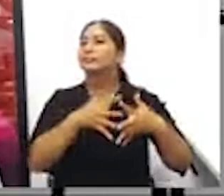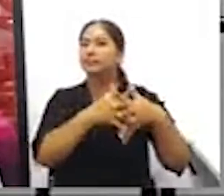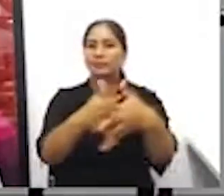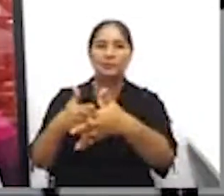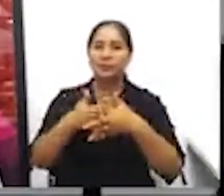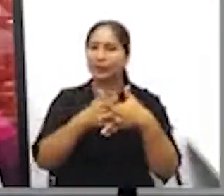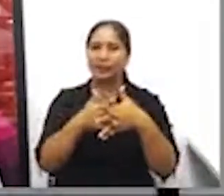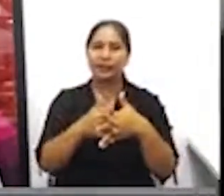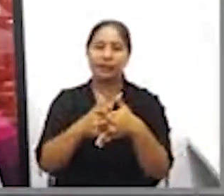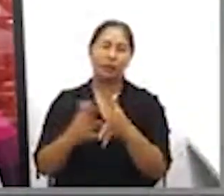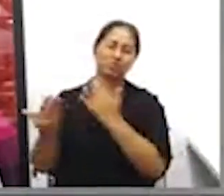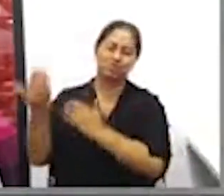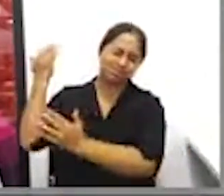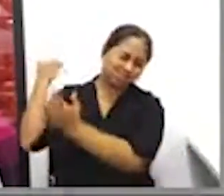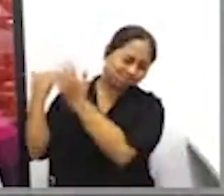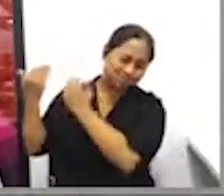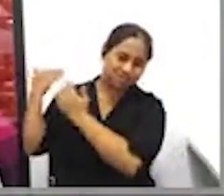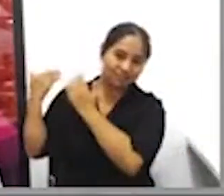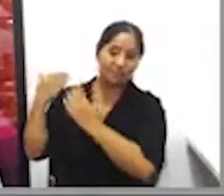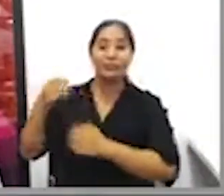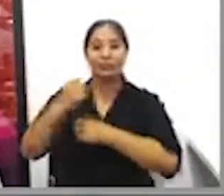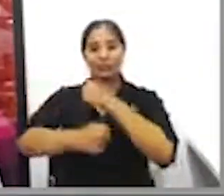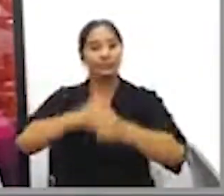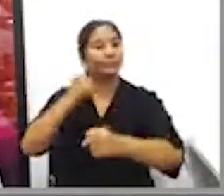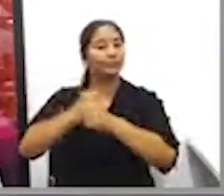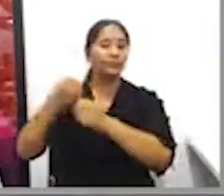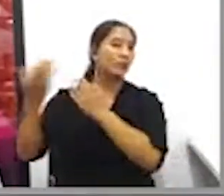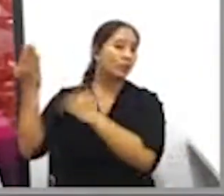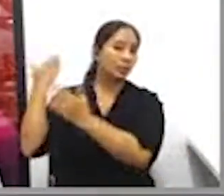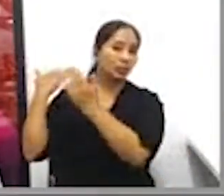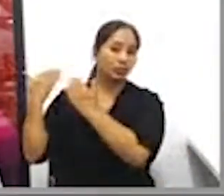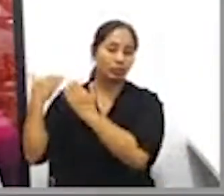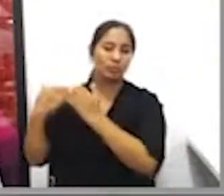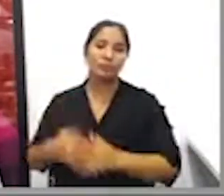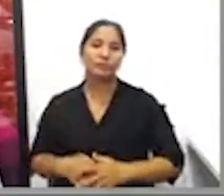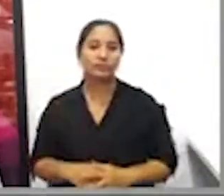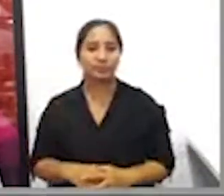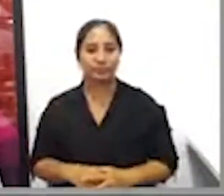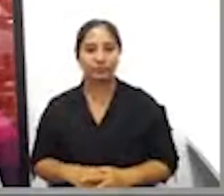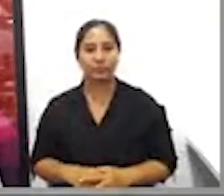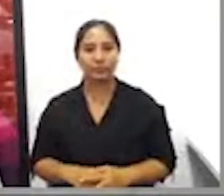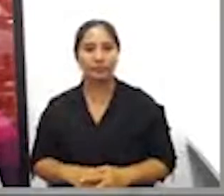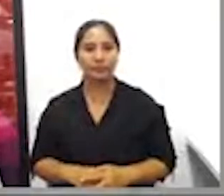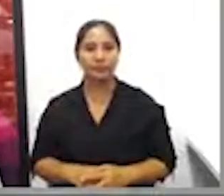time, men had all the power and authority.